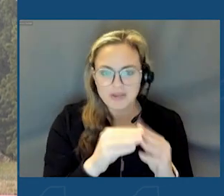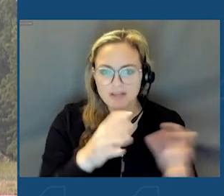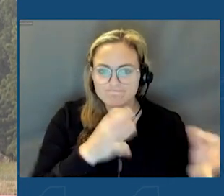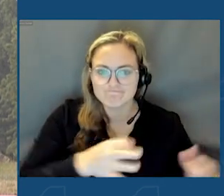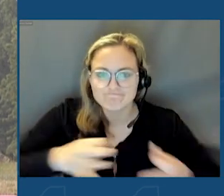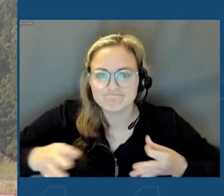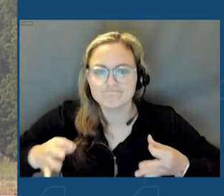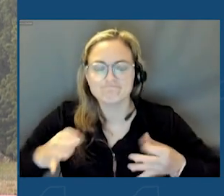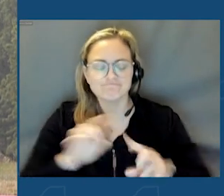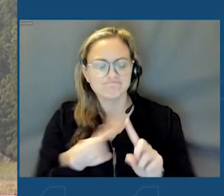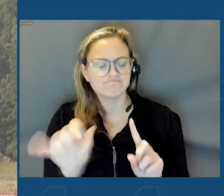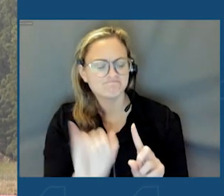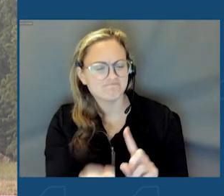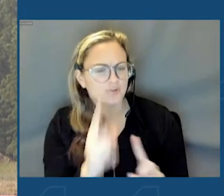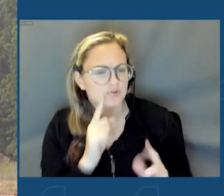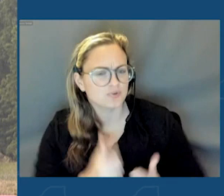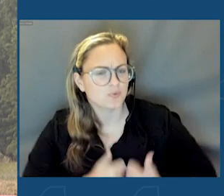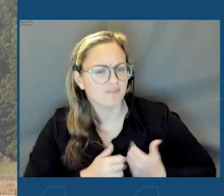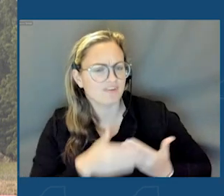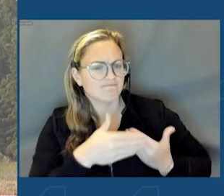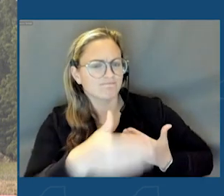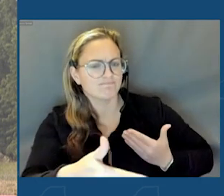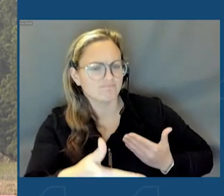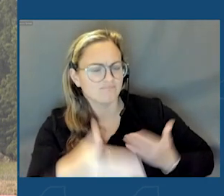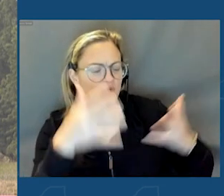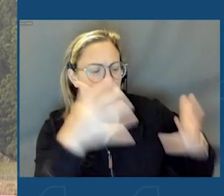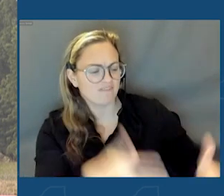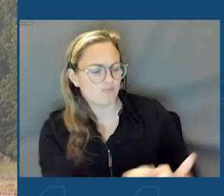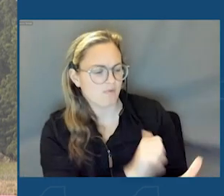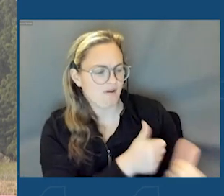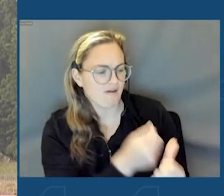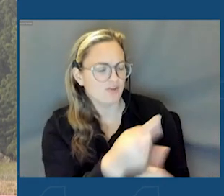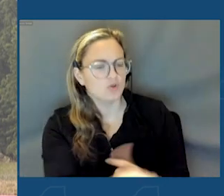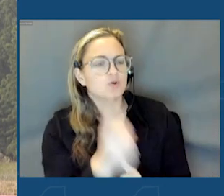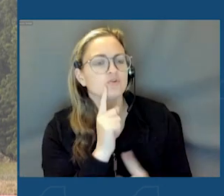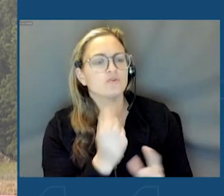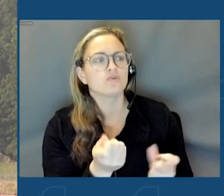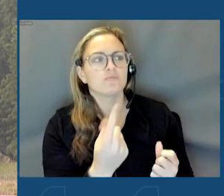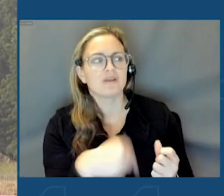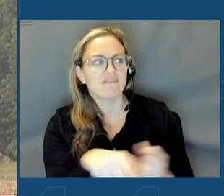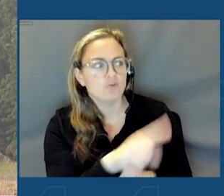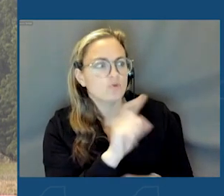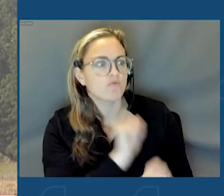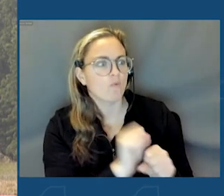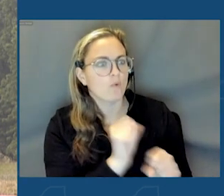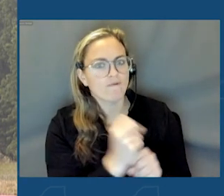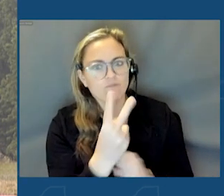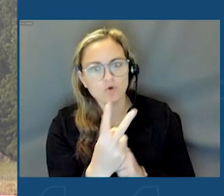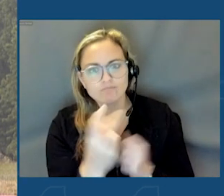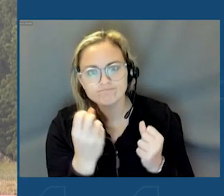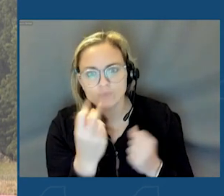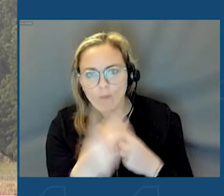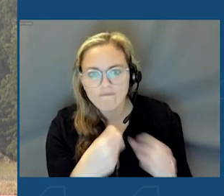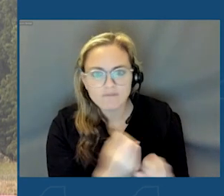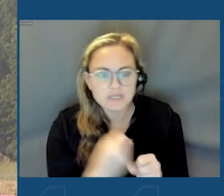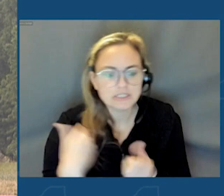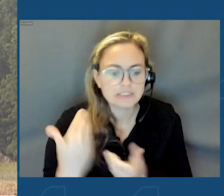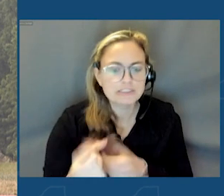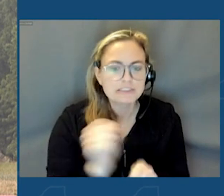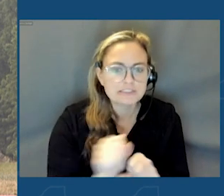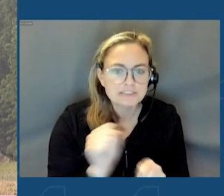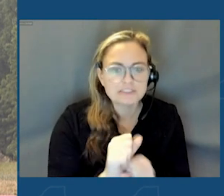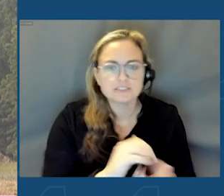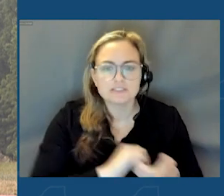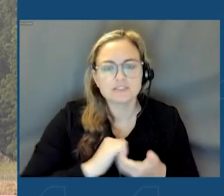also leaving a legacy. So to all the members who've toiled for many years, some of you who've been working hard as partners with the